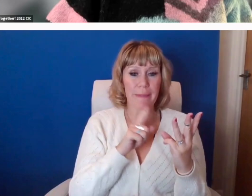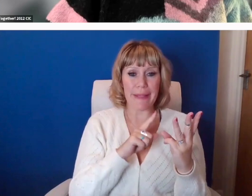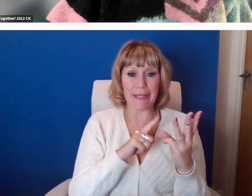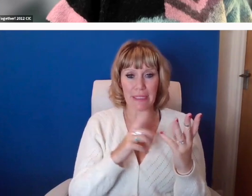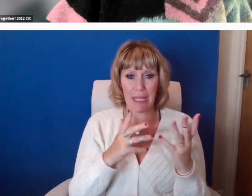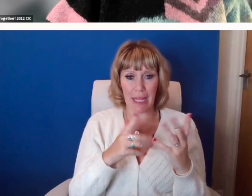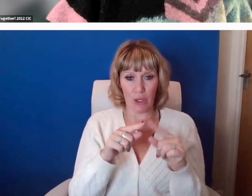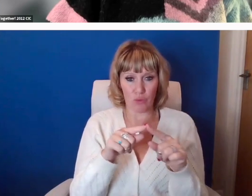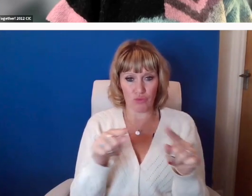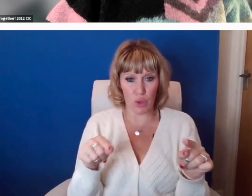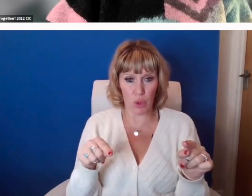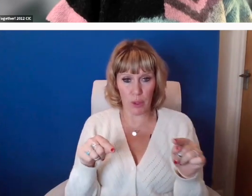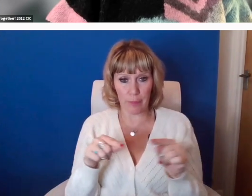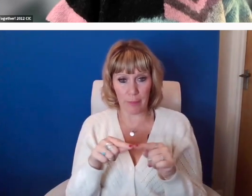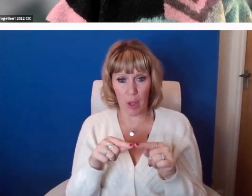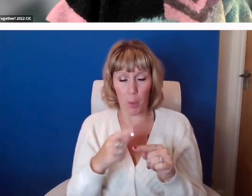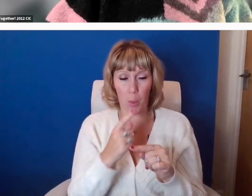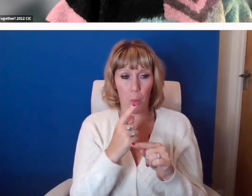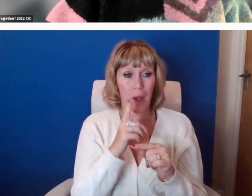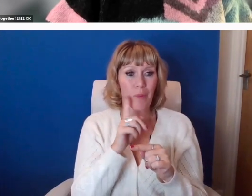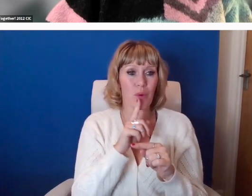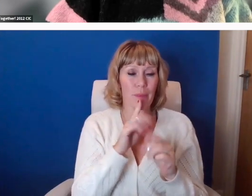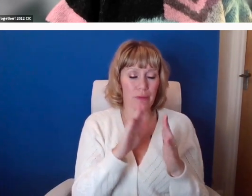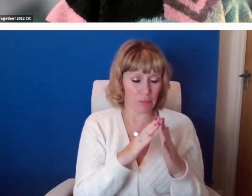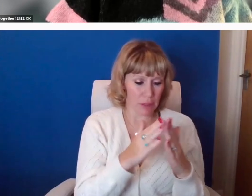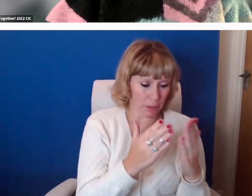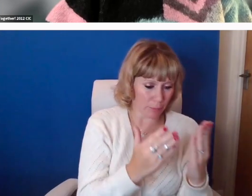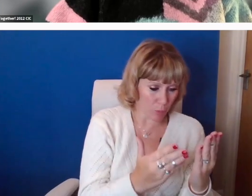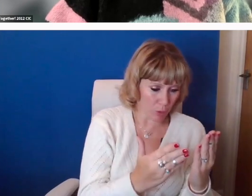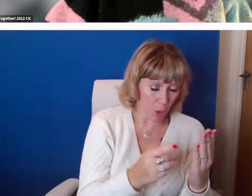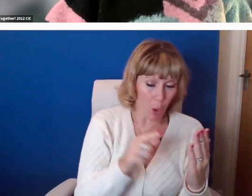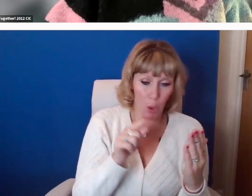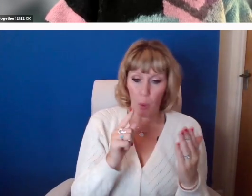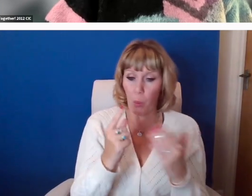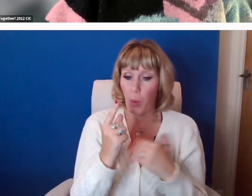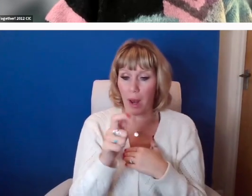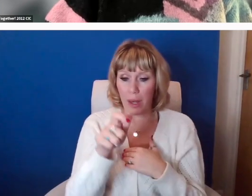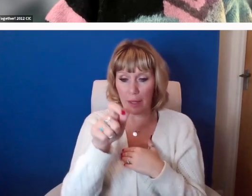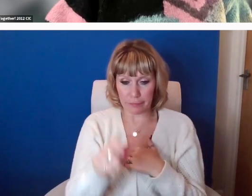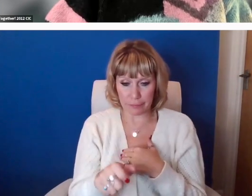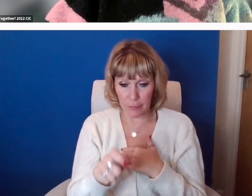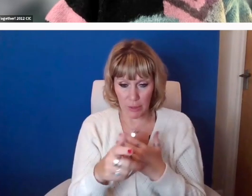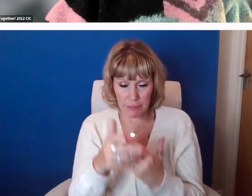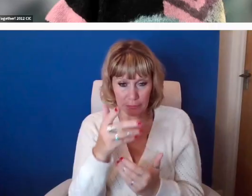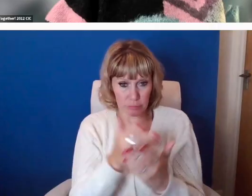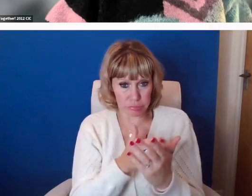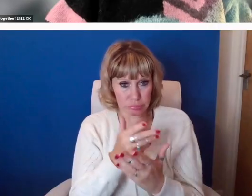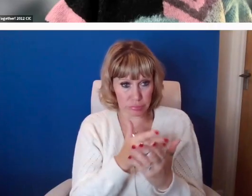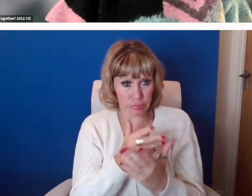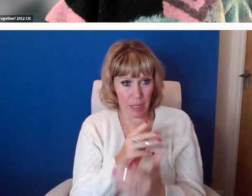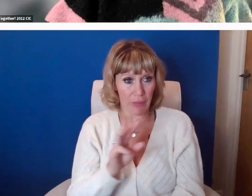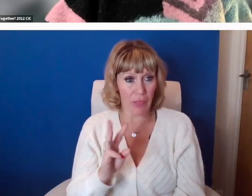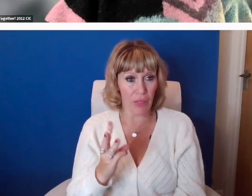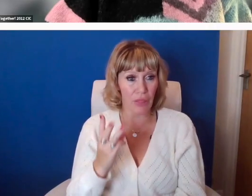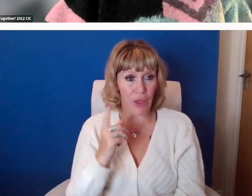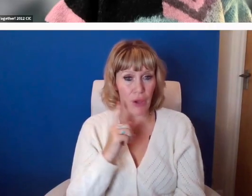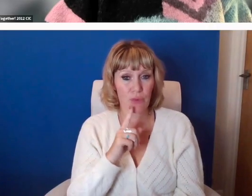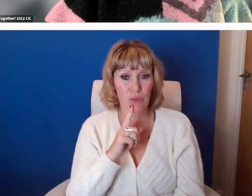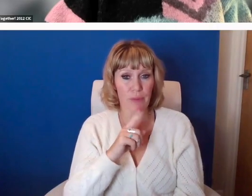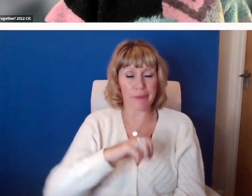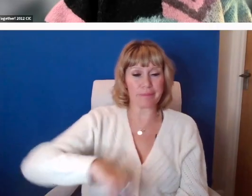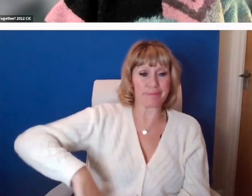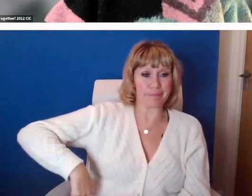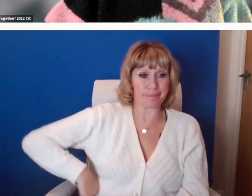To the left of her, a woman sits facing the reader as though in discussion. To the right, the third woman stands with her hands on her